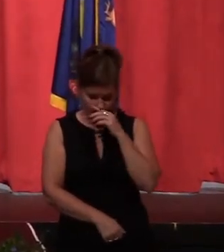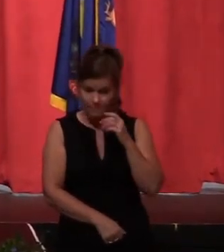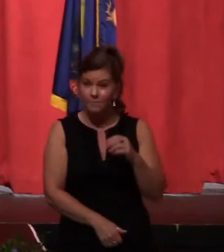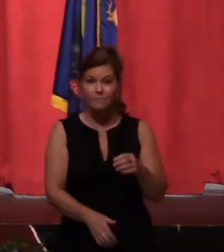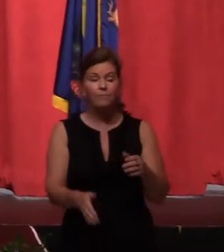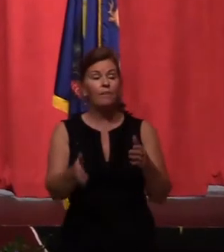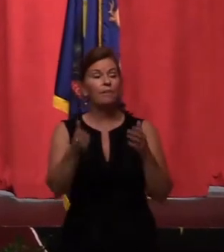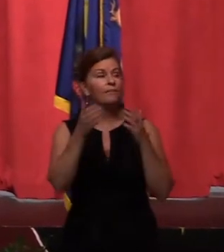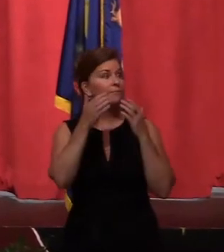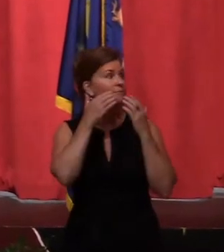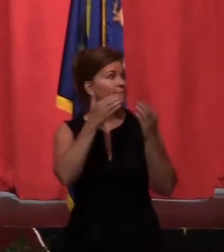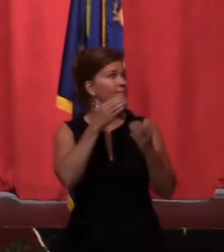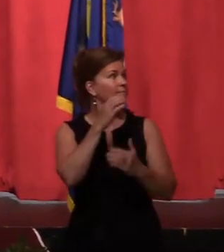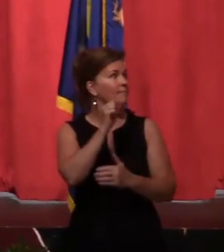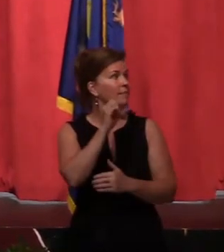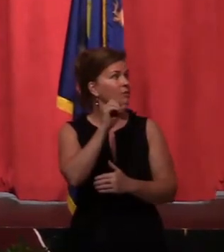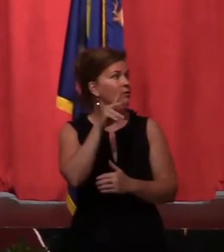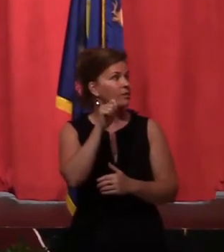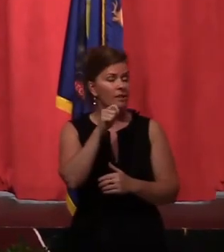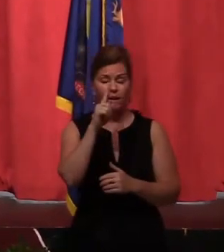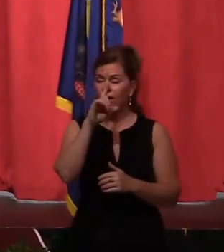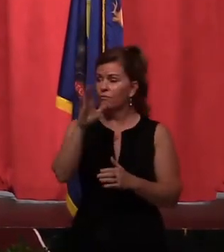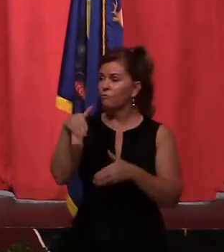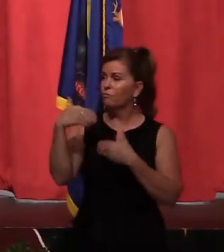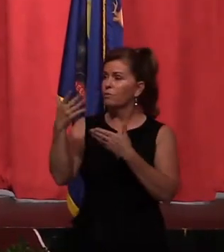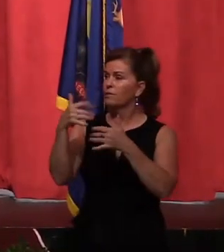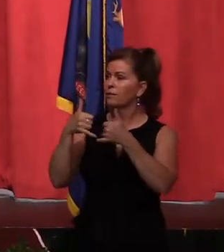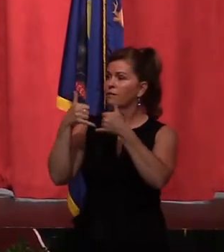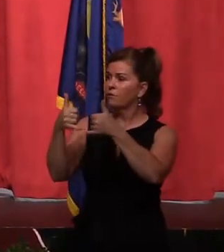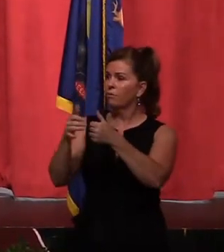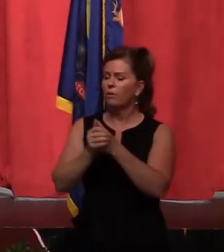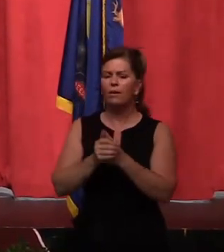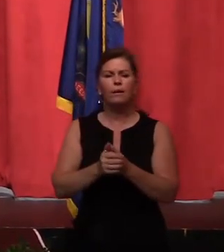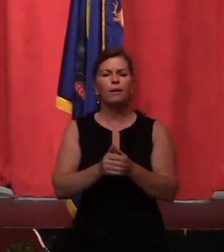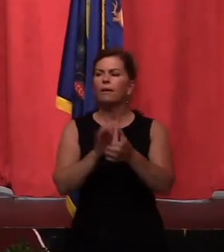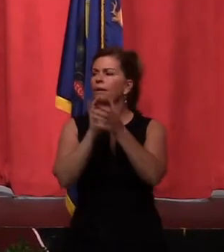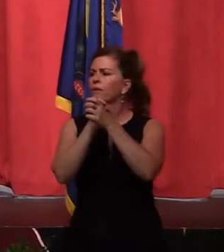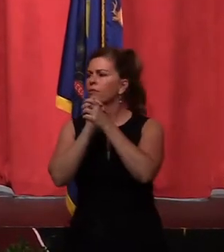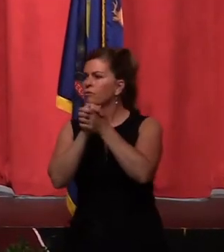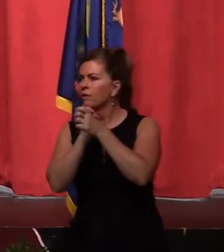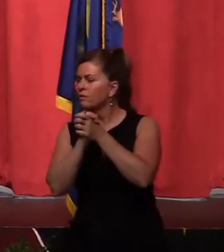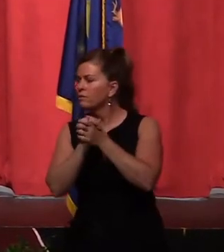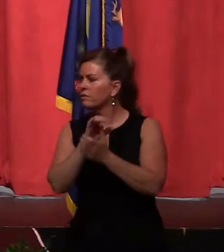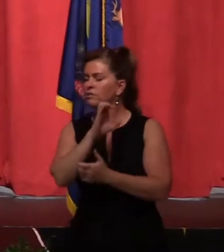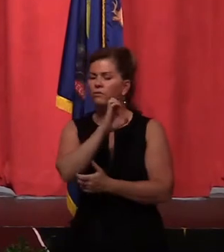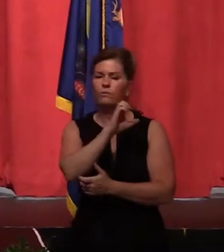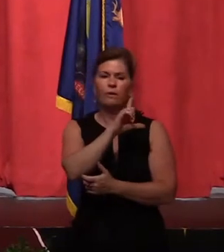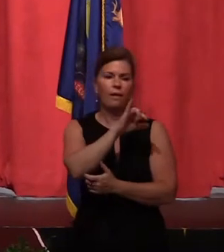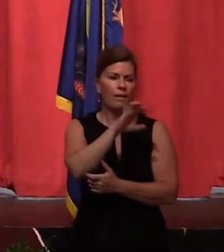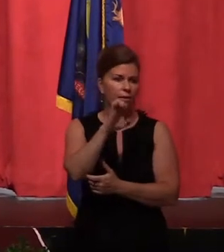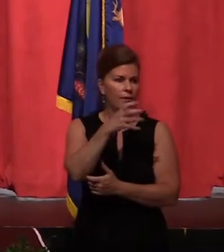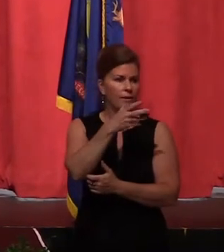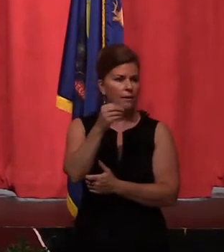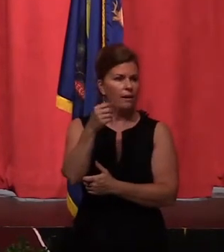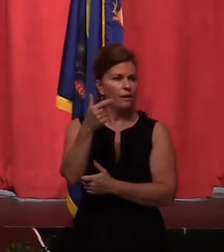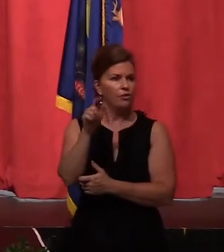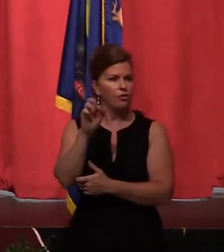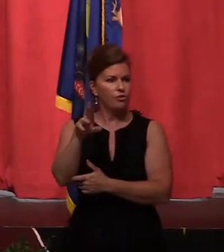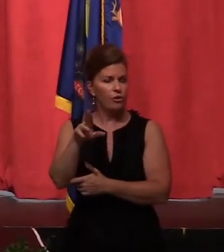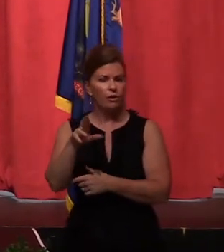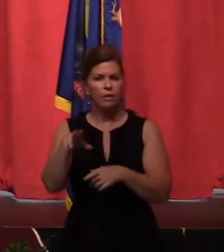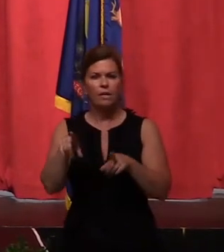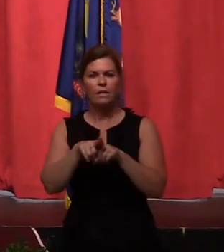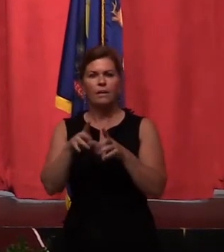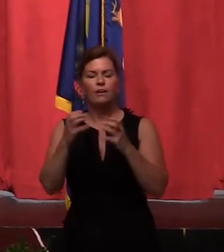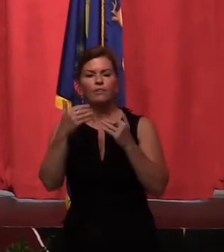Thank you, Scott, for presenting the Gehagan Award, and congratulations to Ellie and Ginger as well. I would also like to thank Nora Kennedy